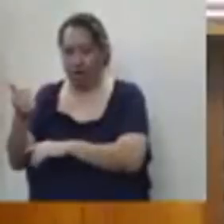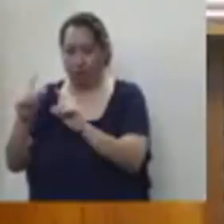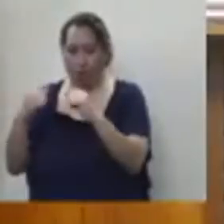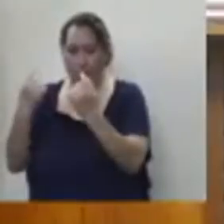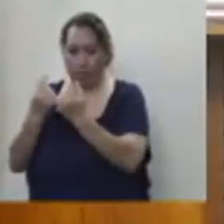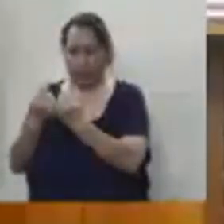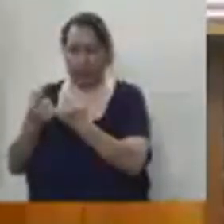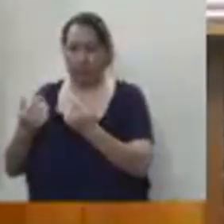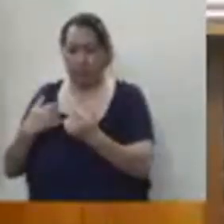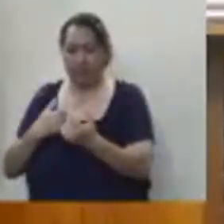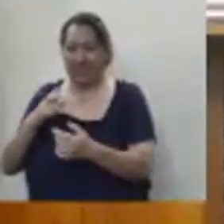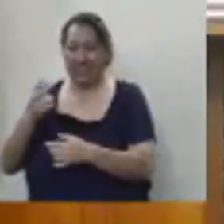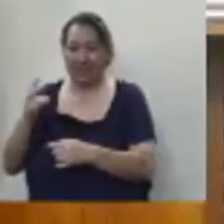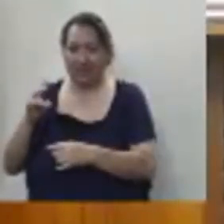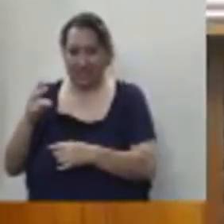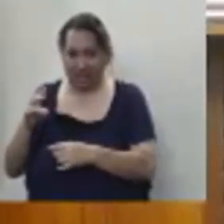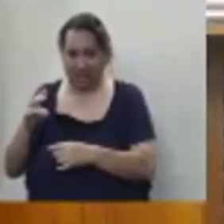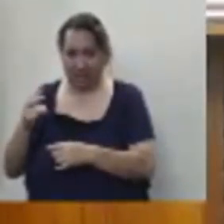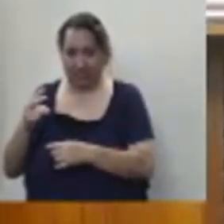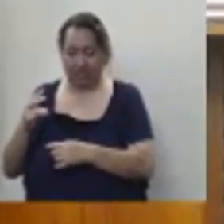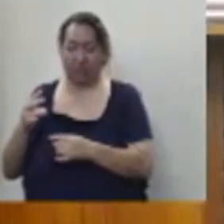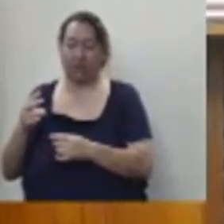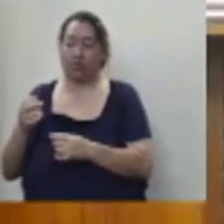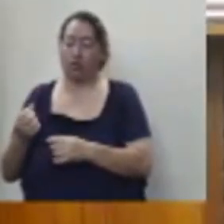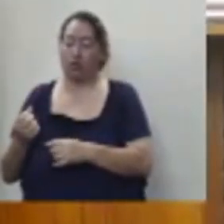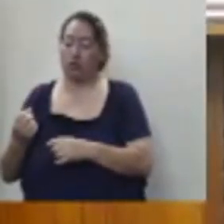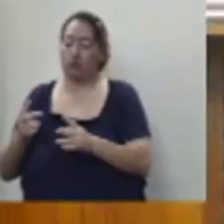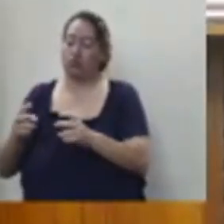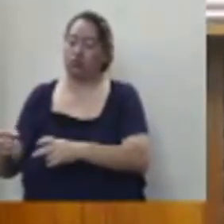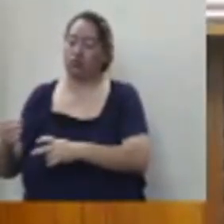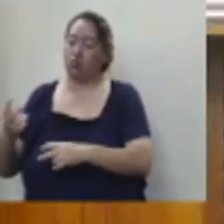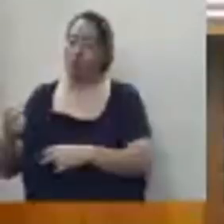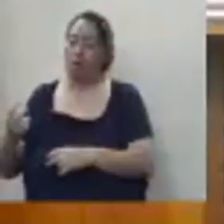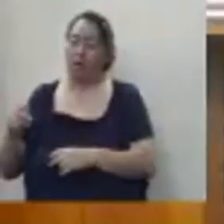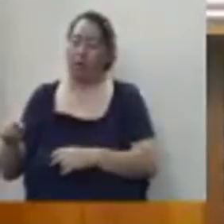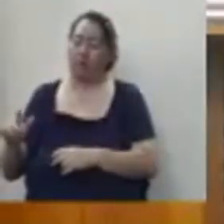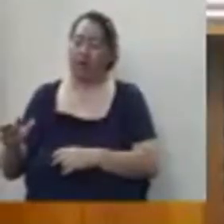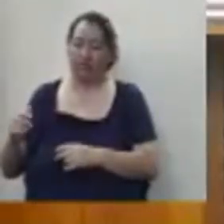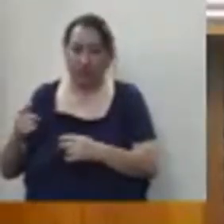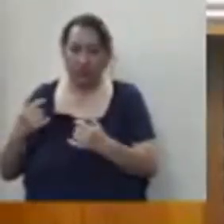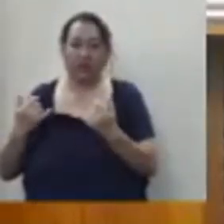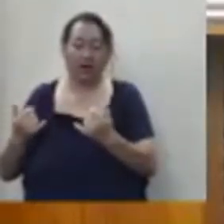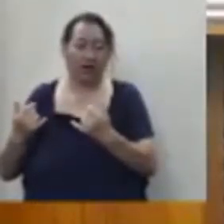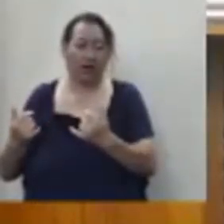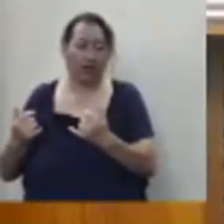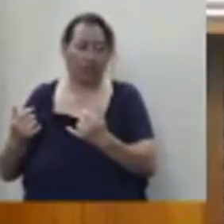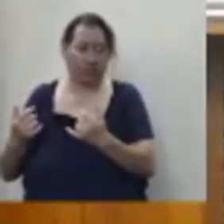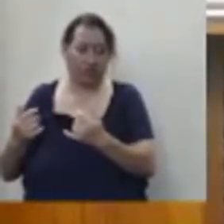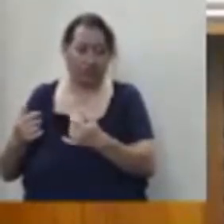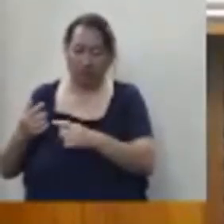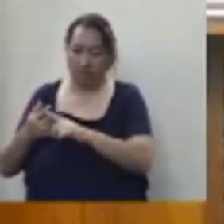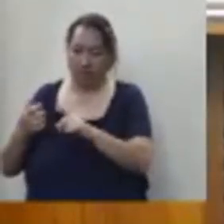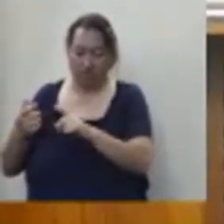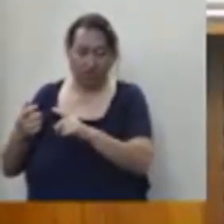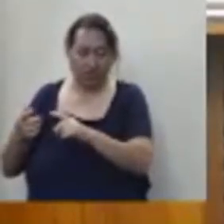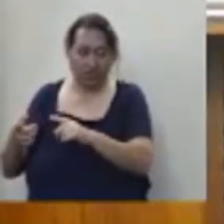we have 17 cases translating to 12.5%. So you take 17 divided by the 135. And these